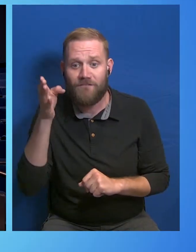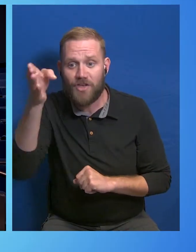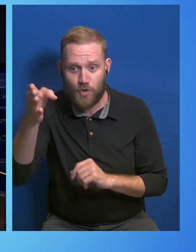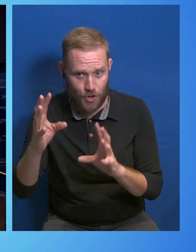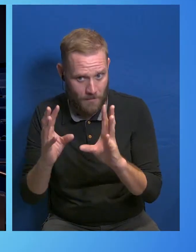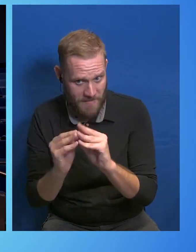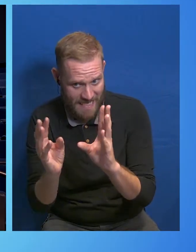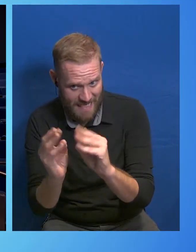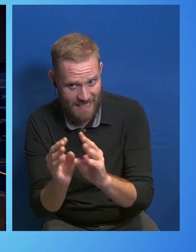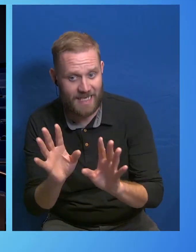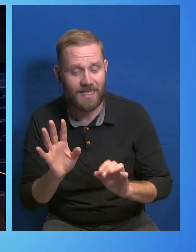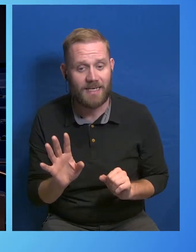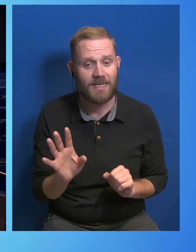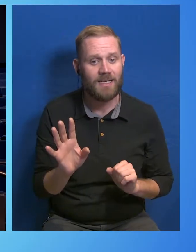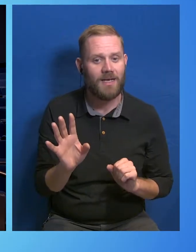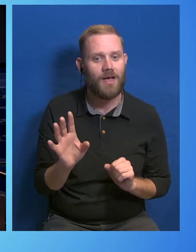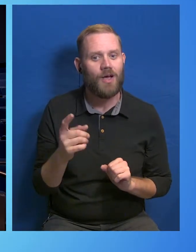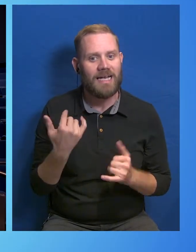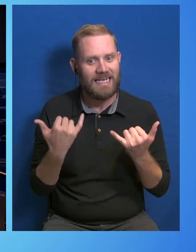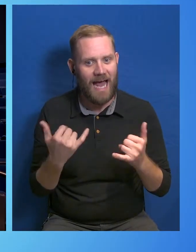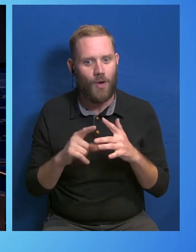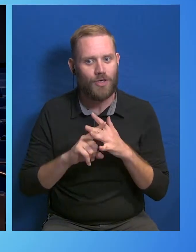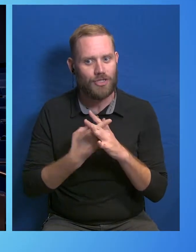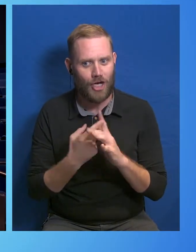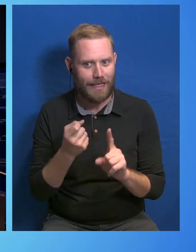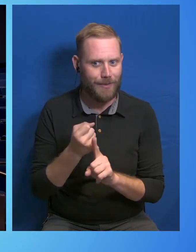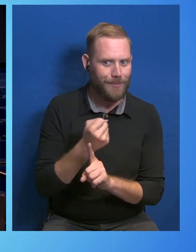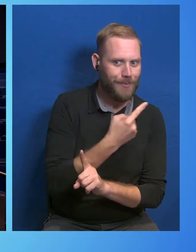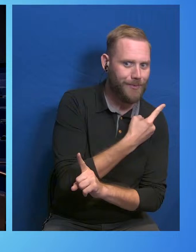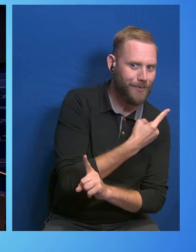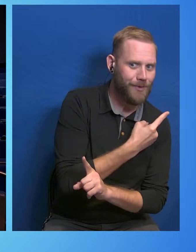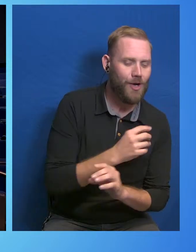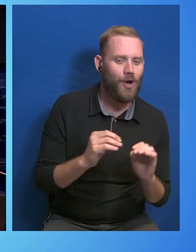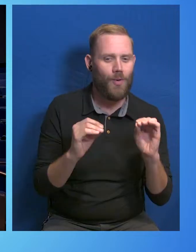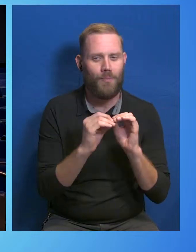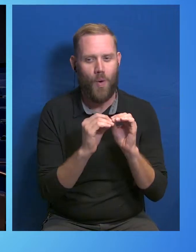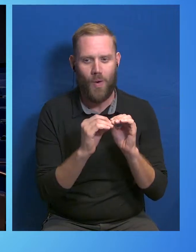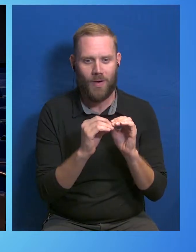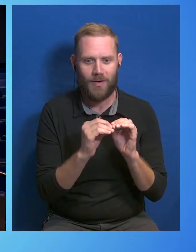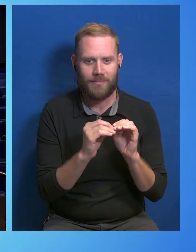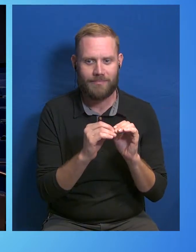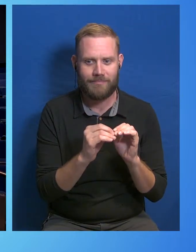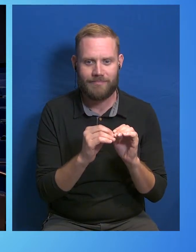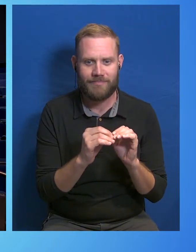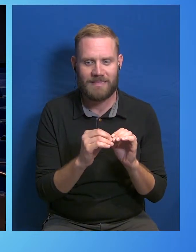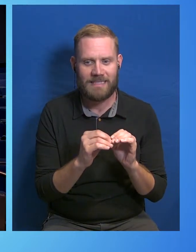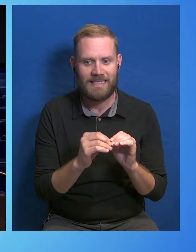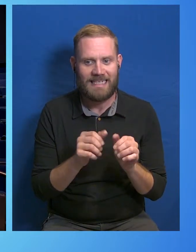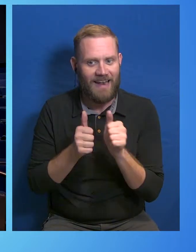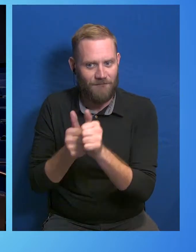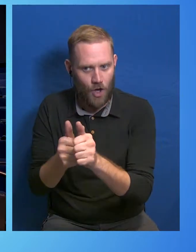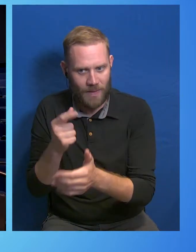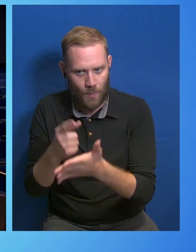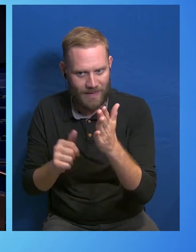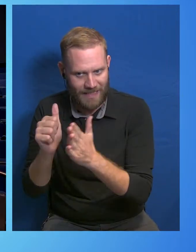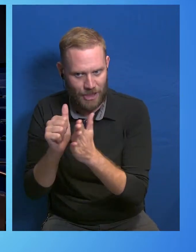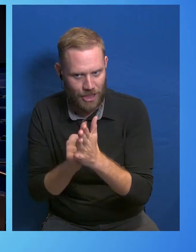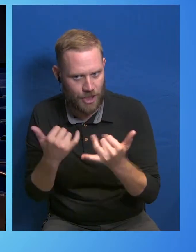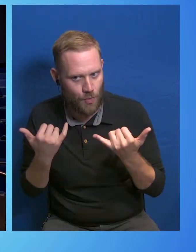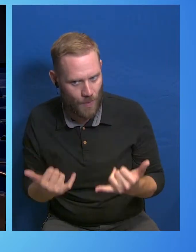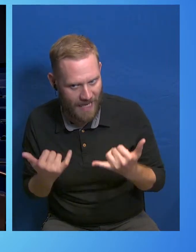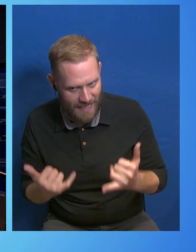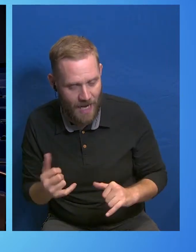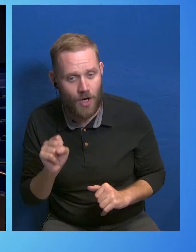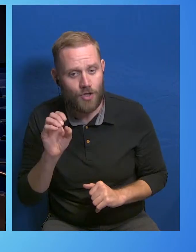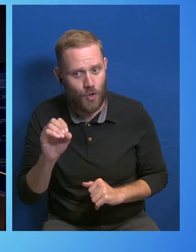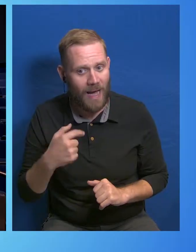meetings. And we're starting to delve into more of a topic that's not the agenda item right now. So I would advise